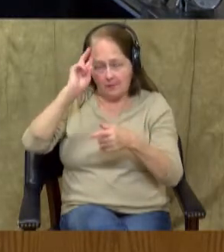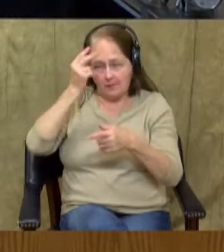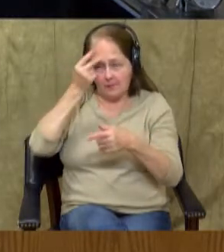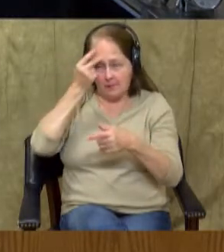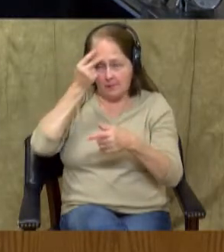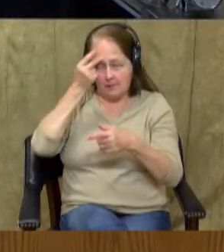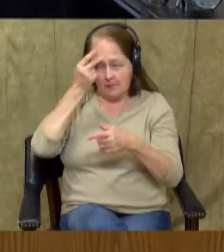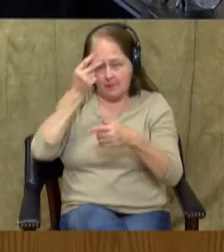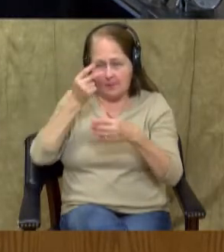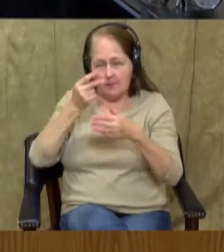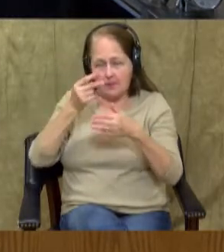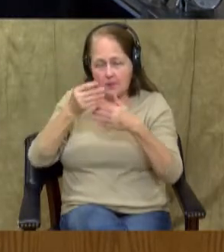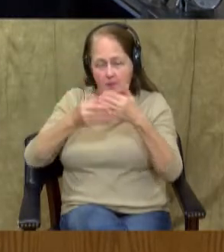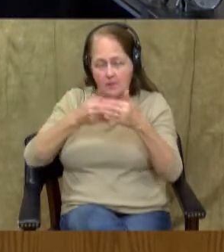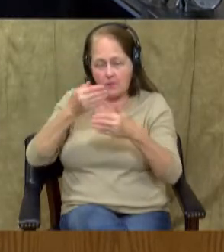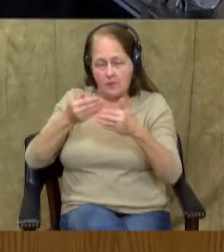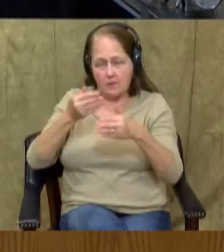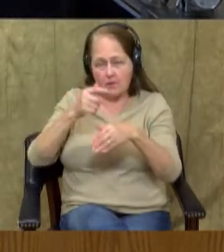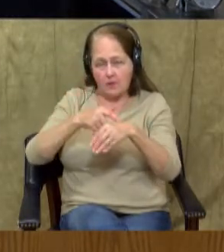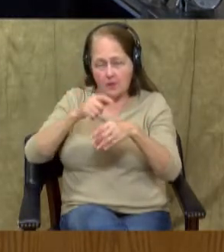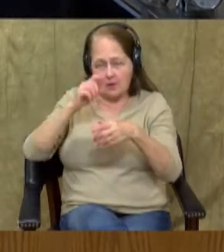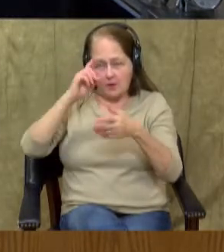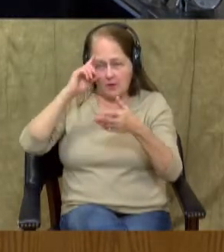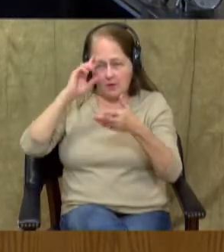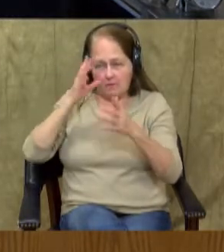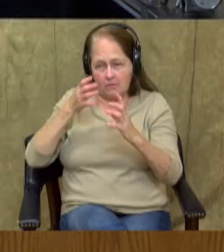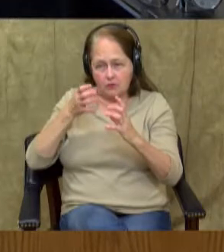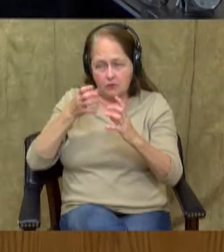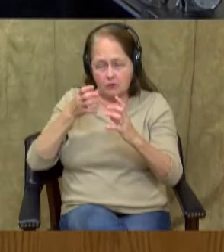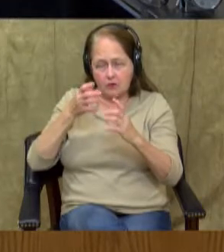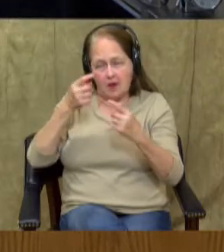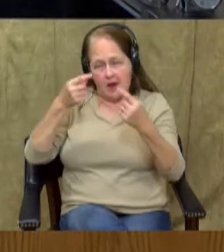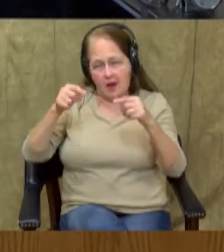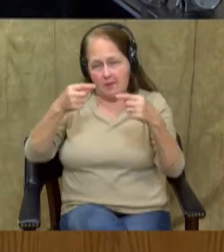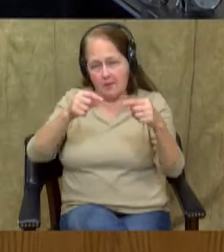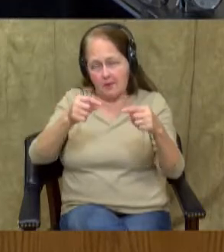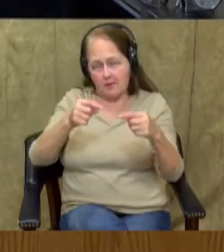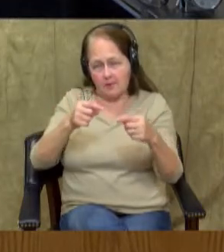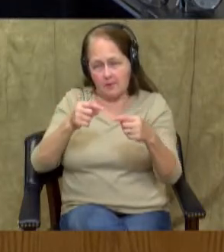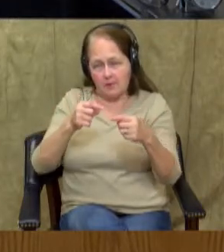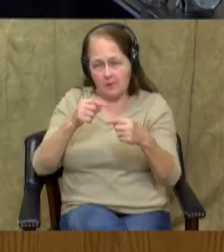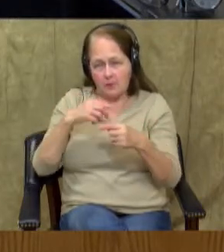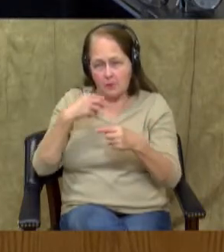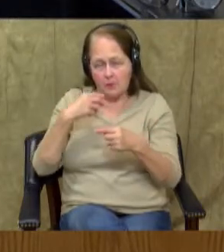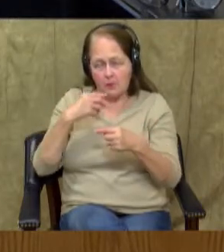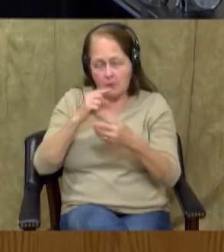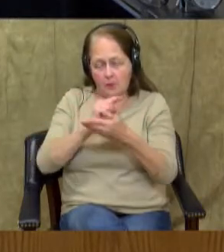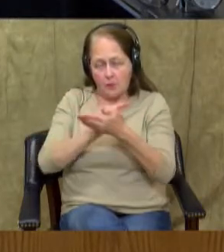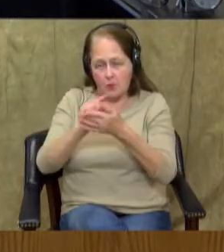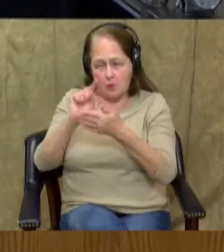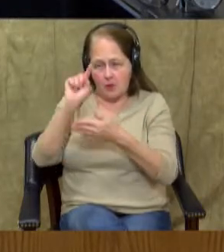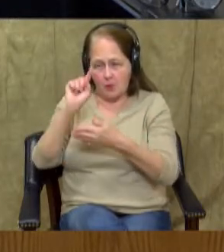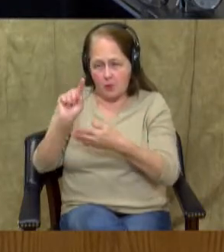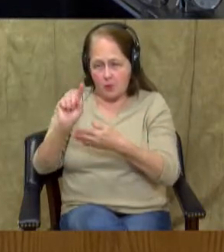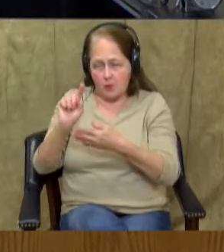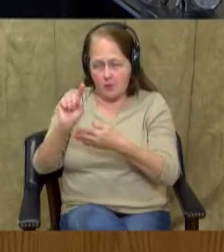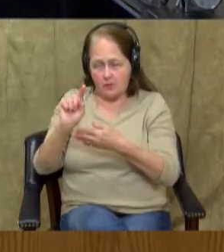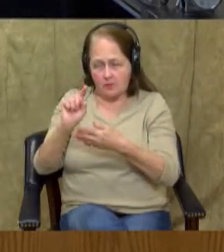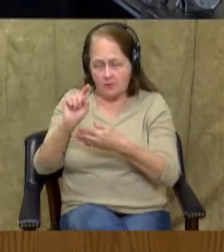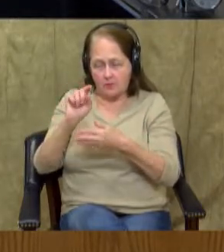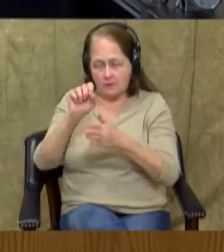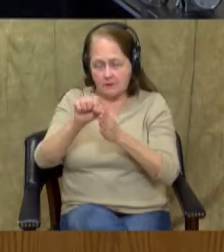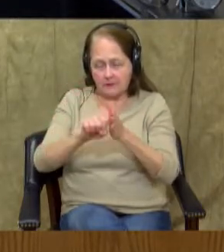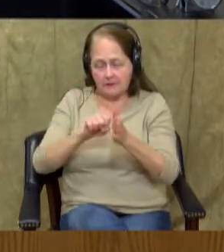misconception oftentimes comes from a confusion of phenomena. Week one, we talked about